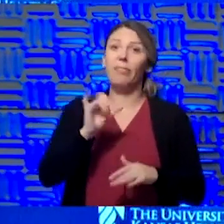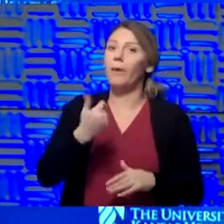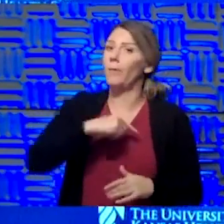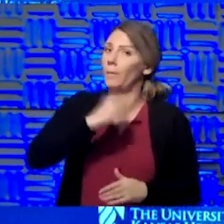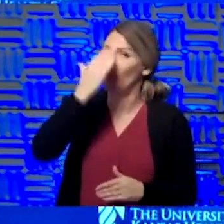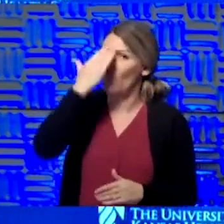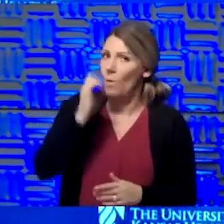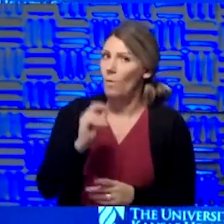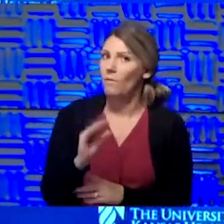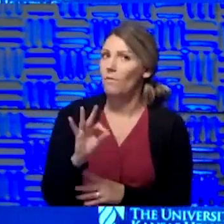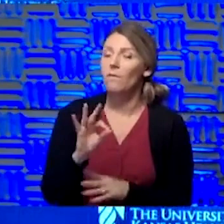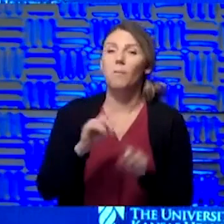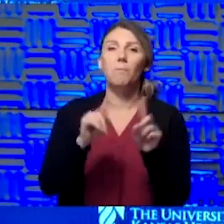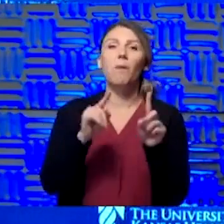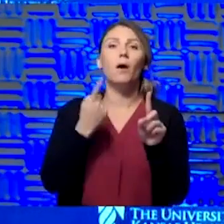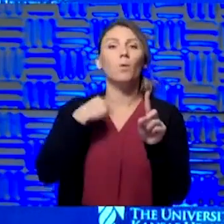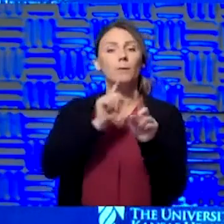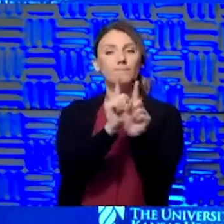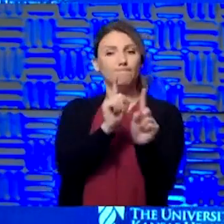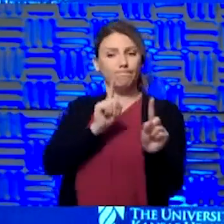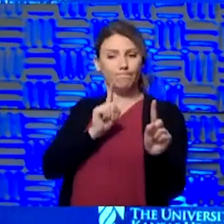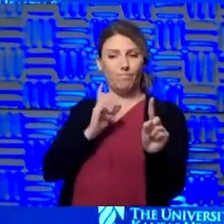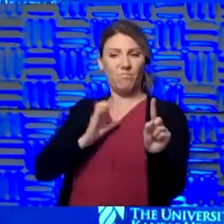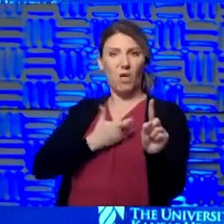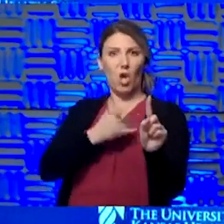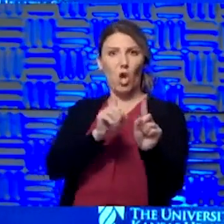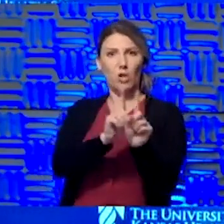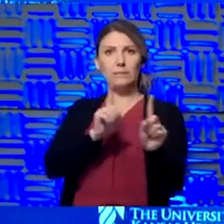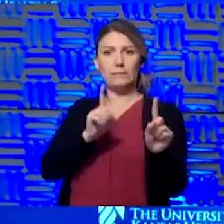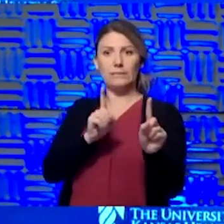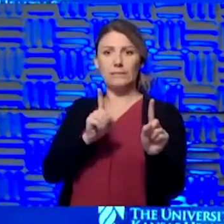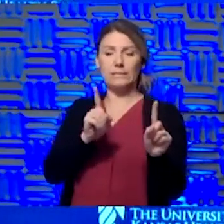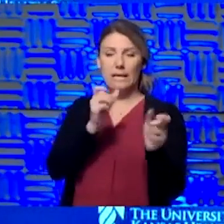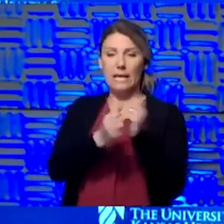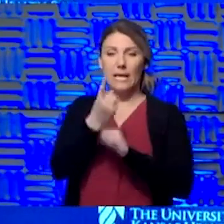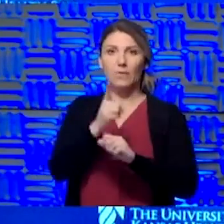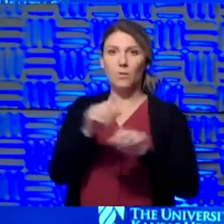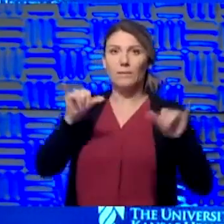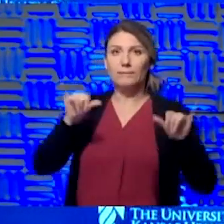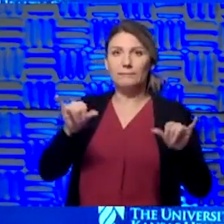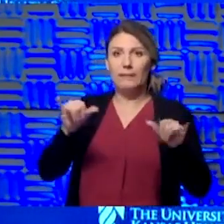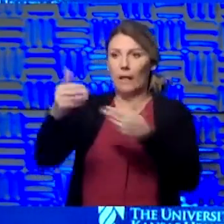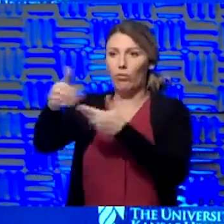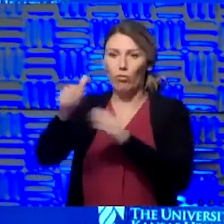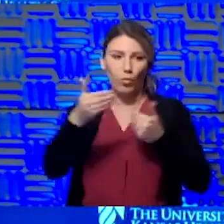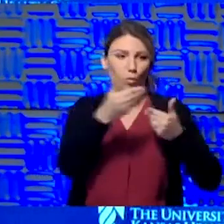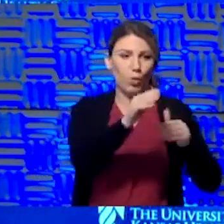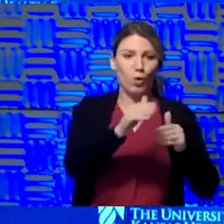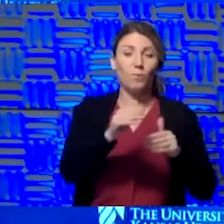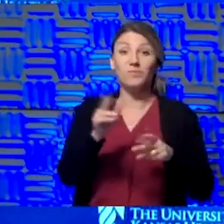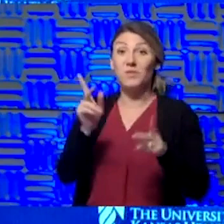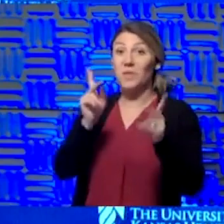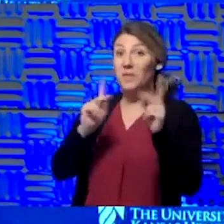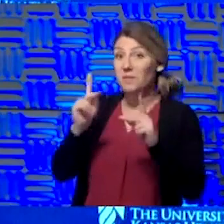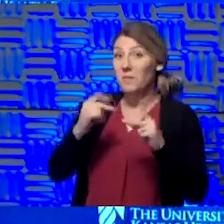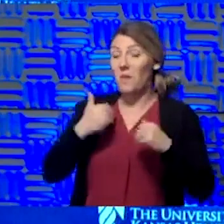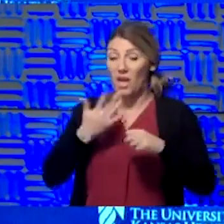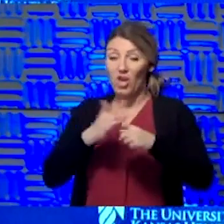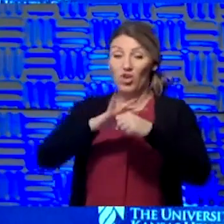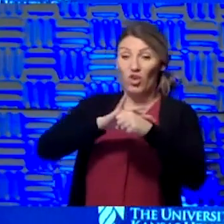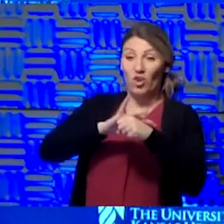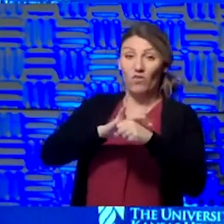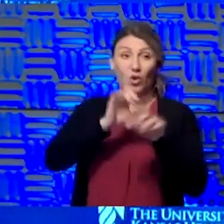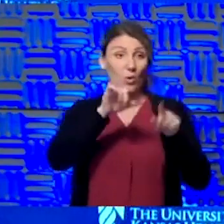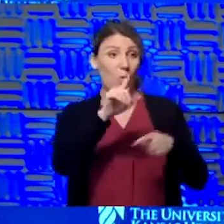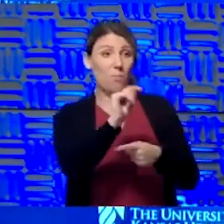distance. Everybody stayed in their own room as much as possible. The COVID folks, we have 2 restrooms. So the COVID folks would go to one restroom